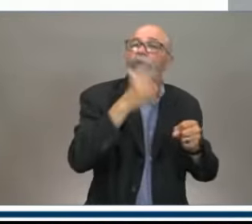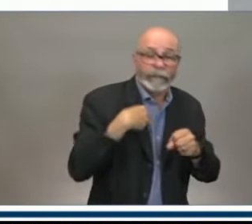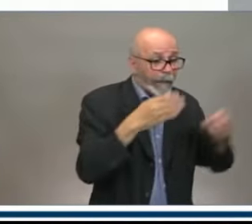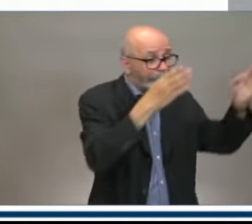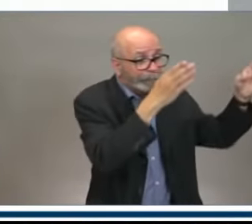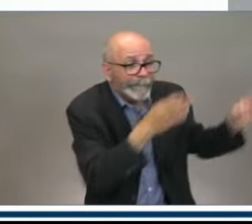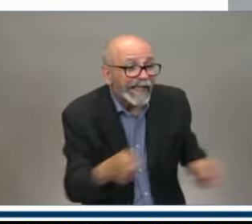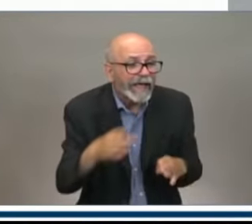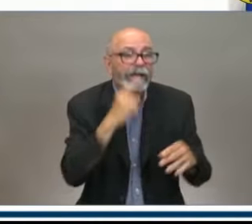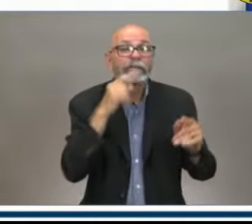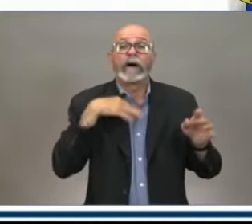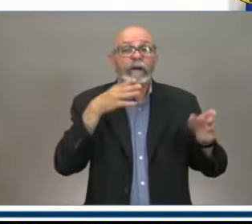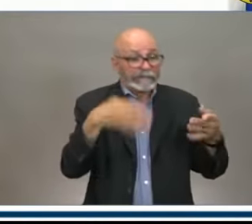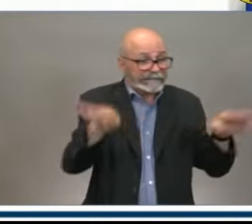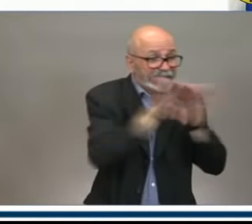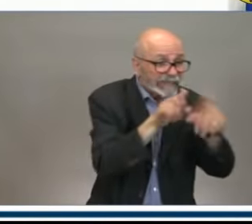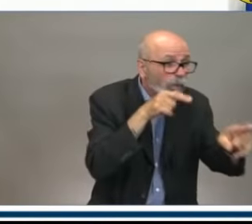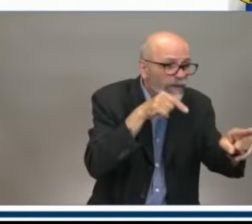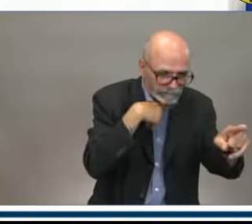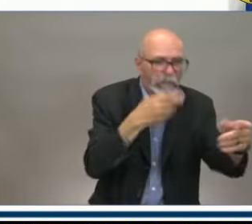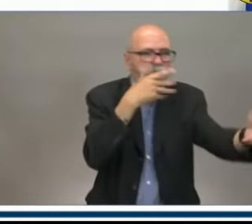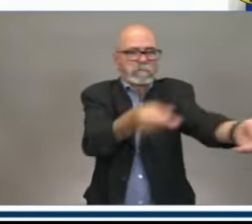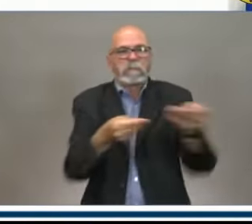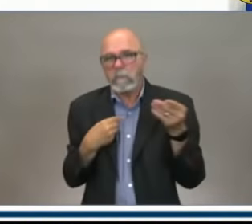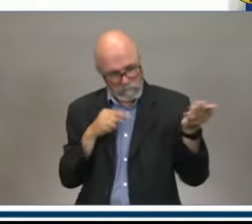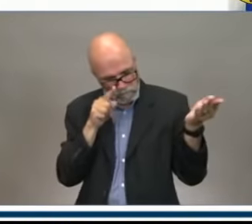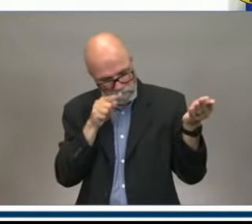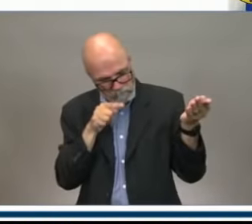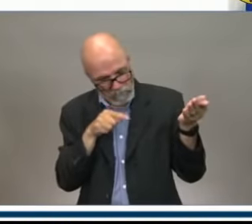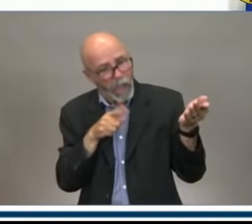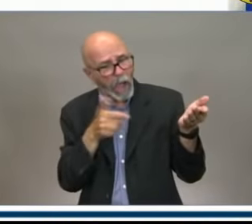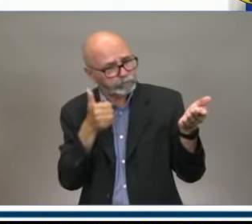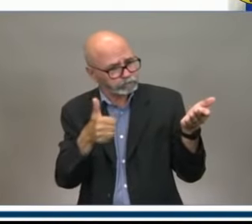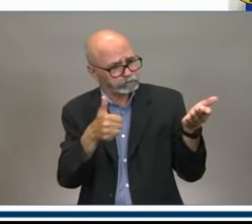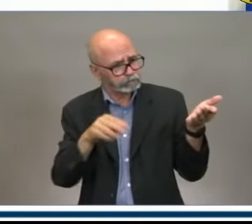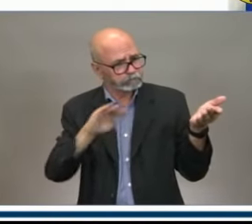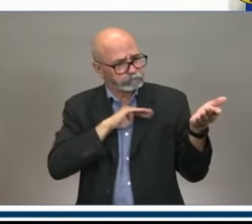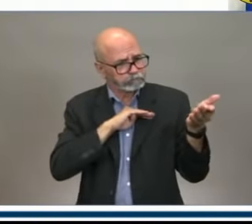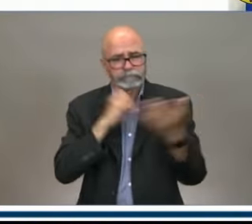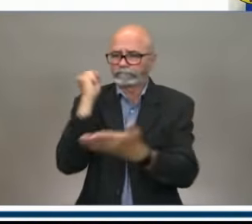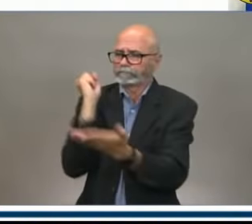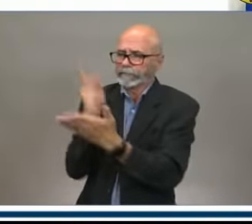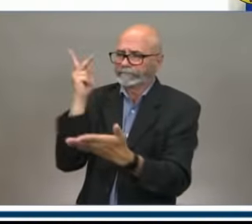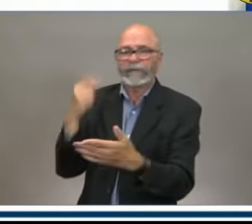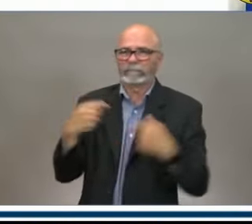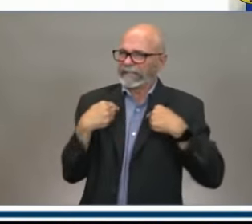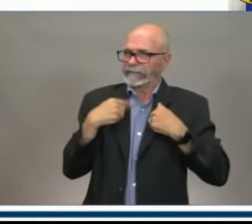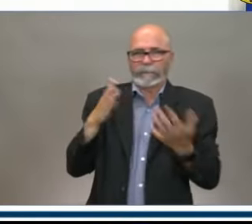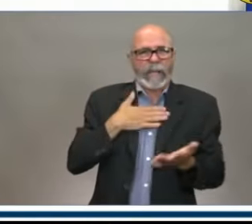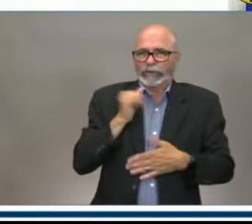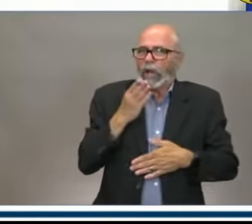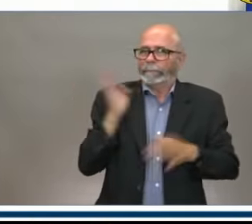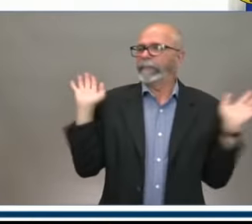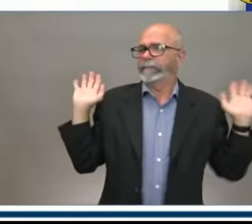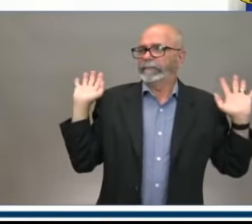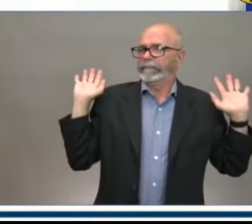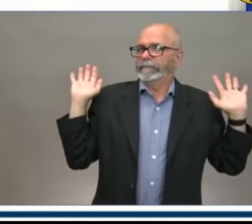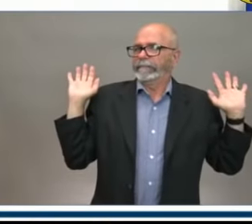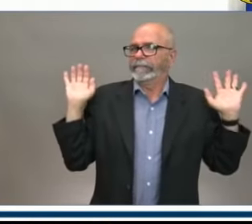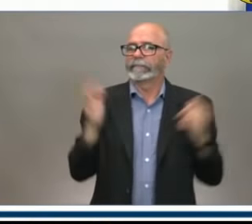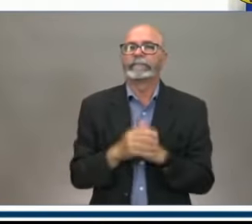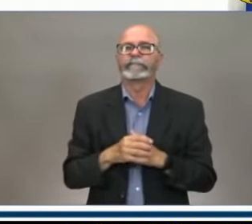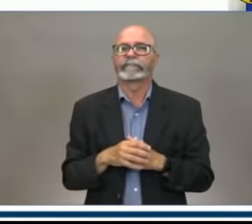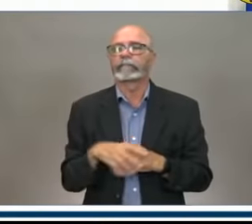order. Lindsay, go ahead with your follow-up. Thank you. It's been more than 2 weeks now since some